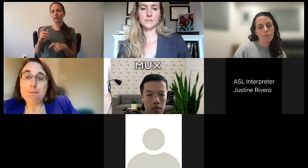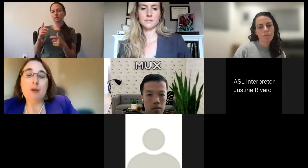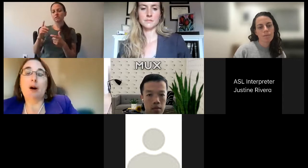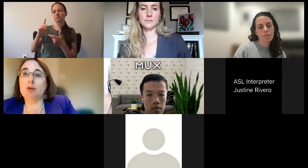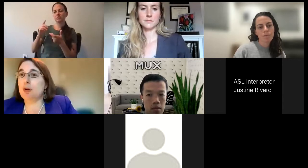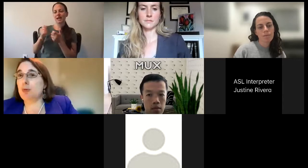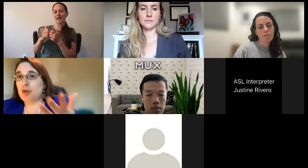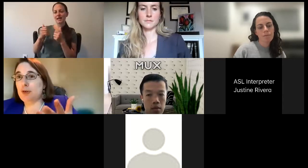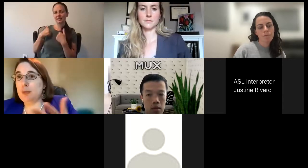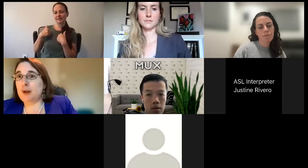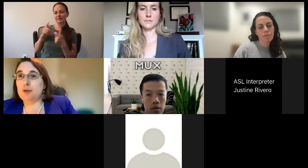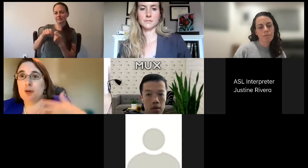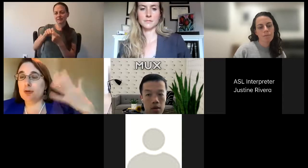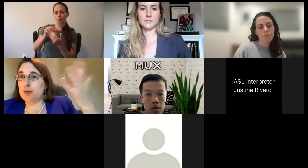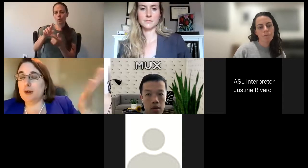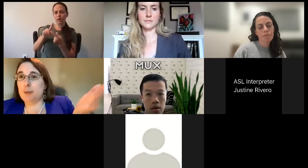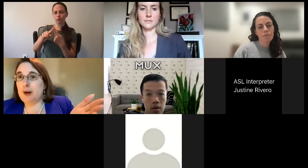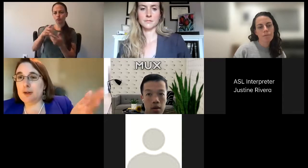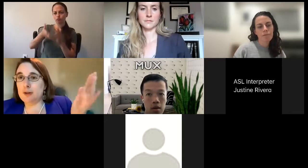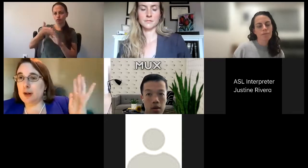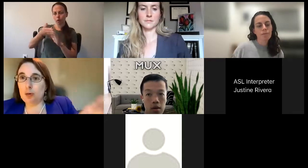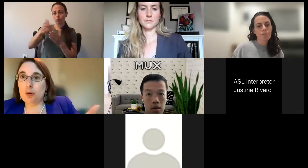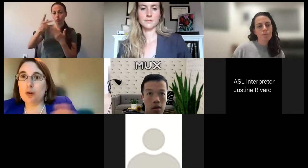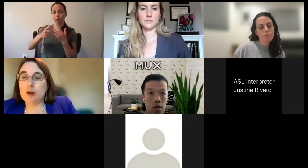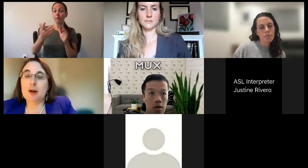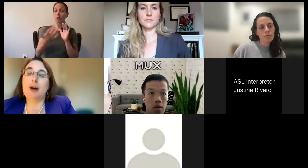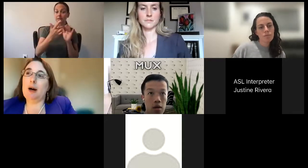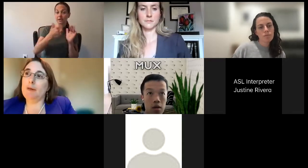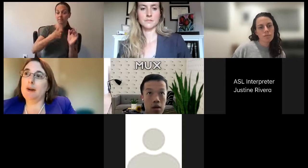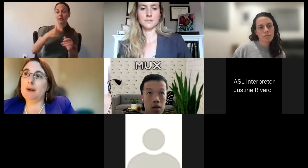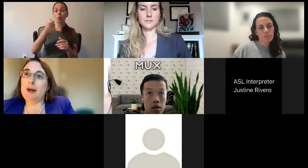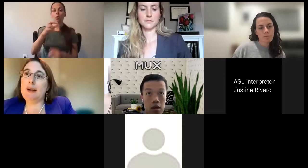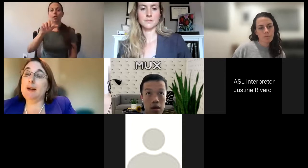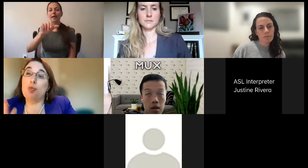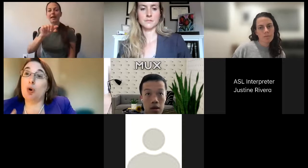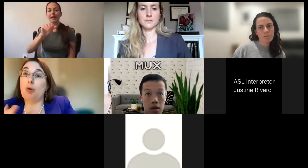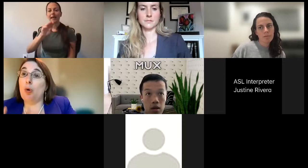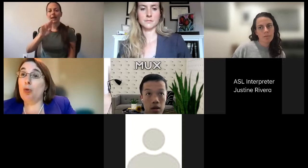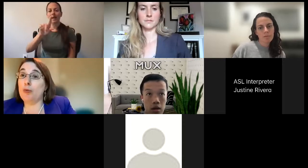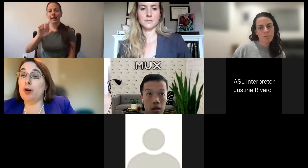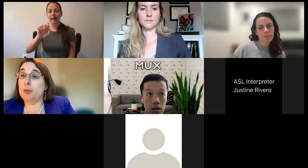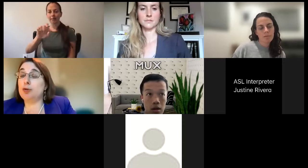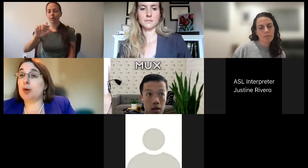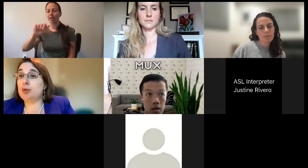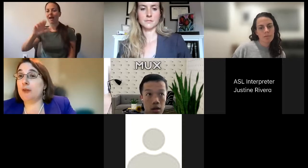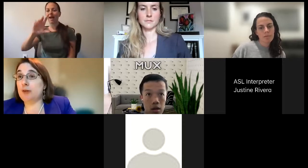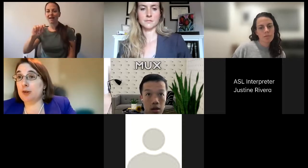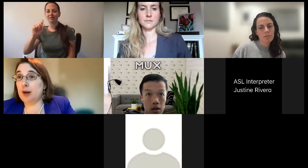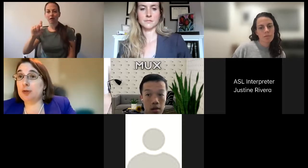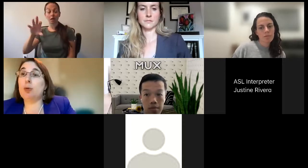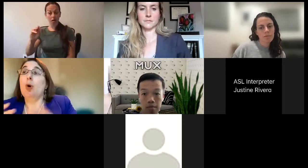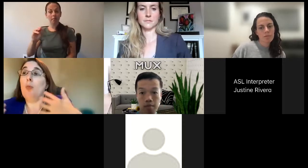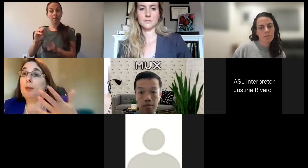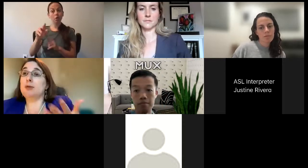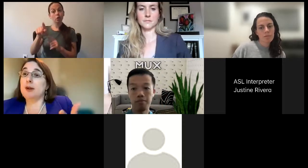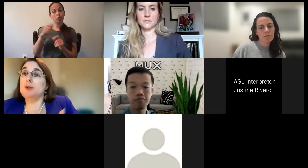program. So you can reach out to me. There's also ableact.org out there, and it can roll over up to $100,000.